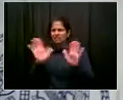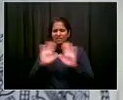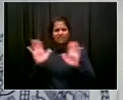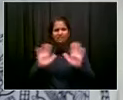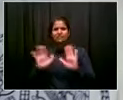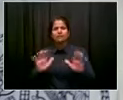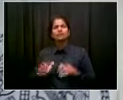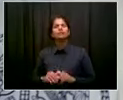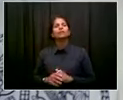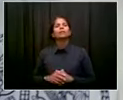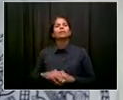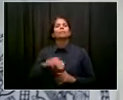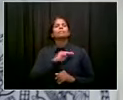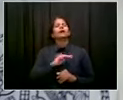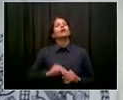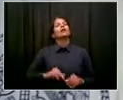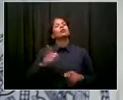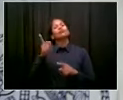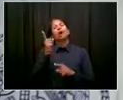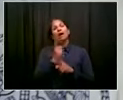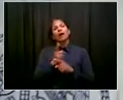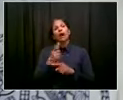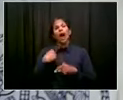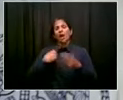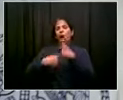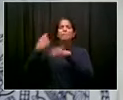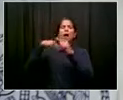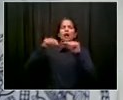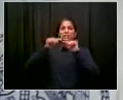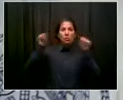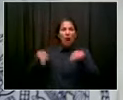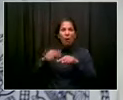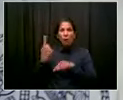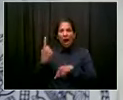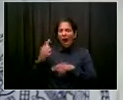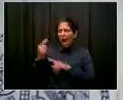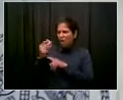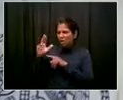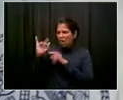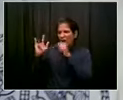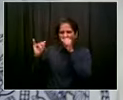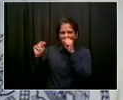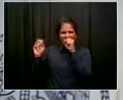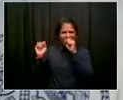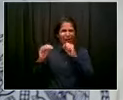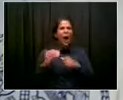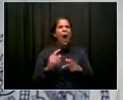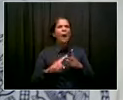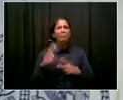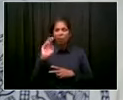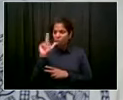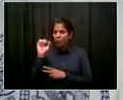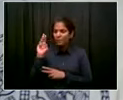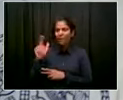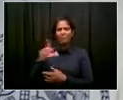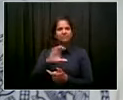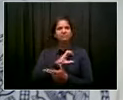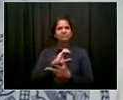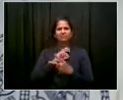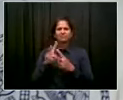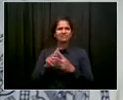back we cannot go back to the years of michael bloomberg and the unconstitutional and broken use of stop and frisk